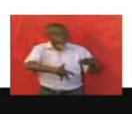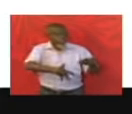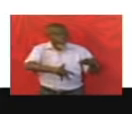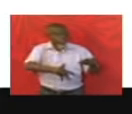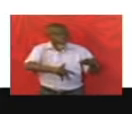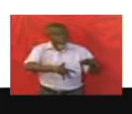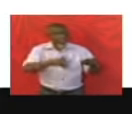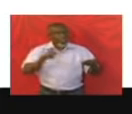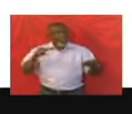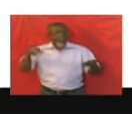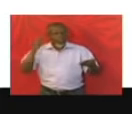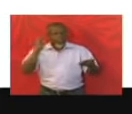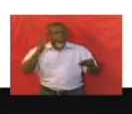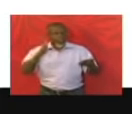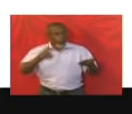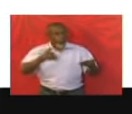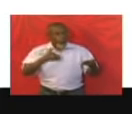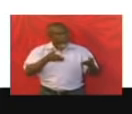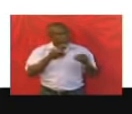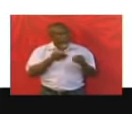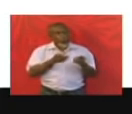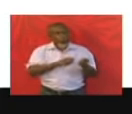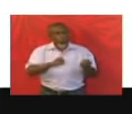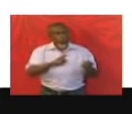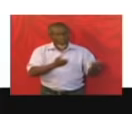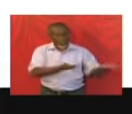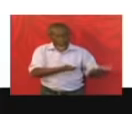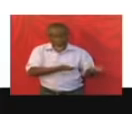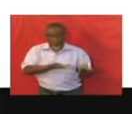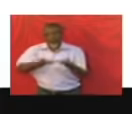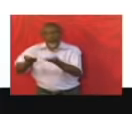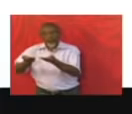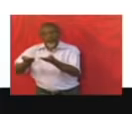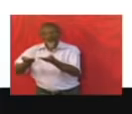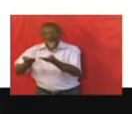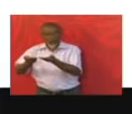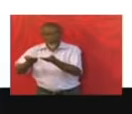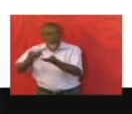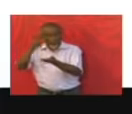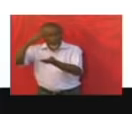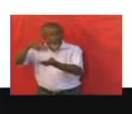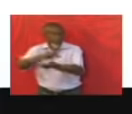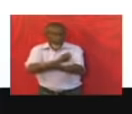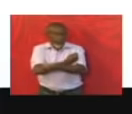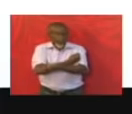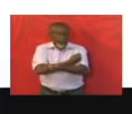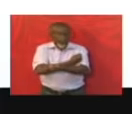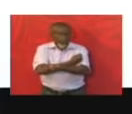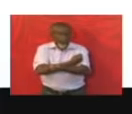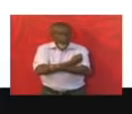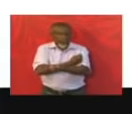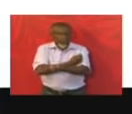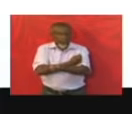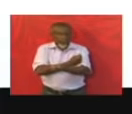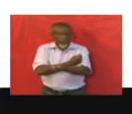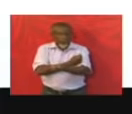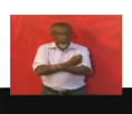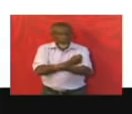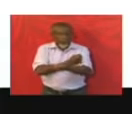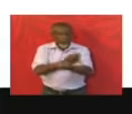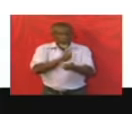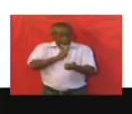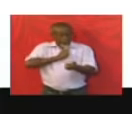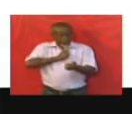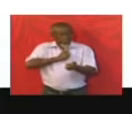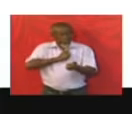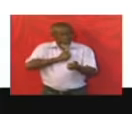in fast-tracking you to get your vaccination. This has already been arranged for you. Walk with a pen, make it easy. Have clothing